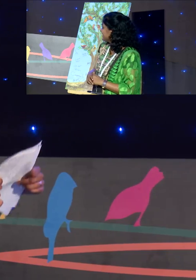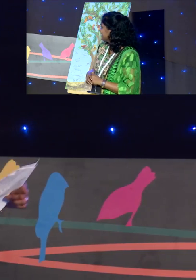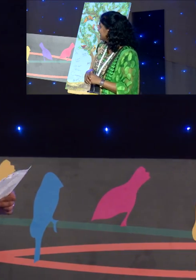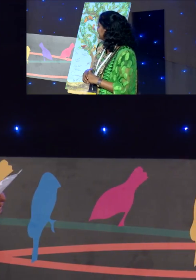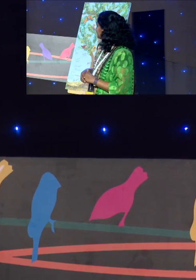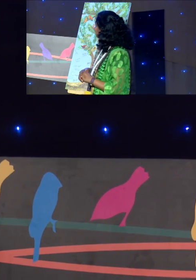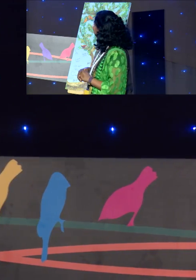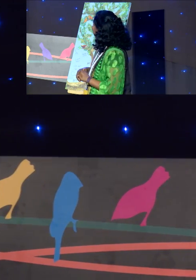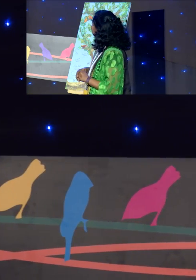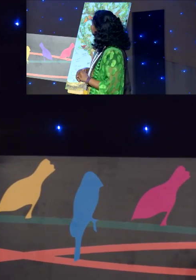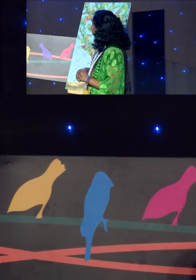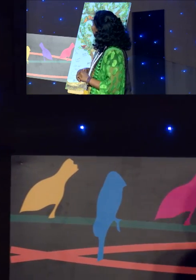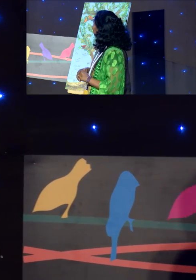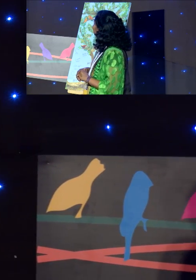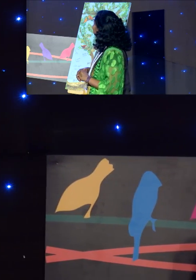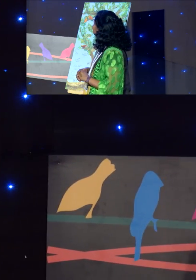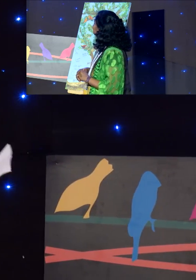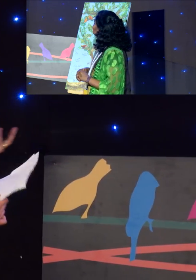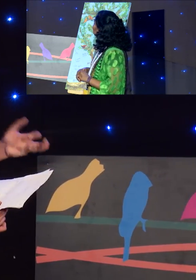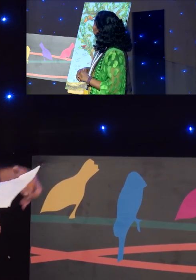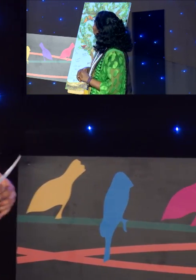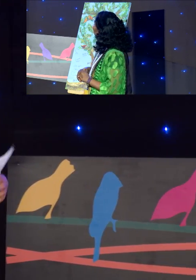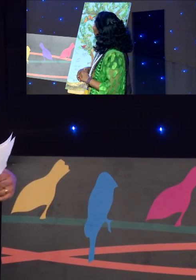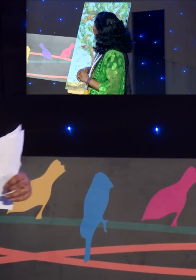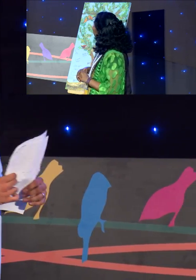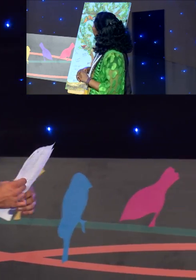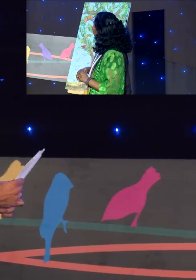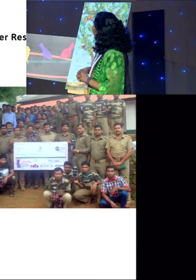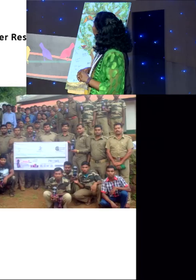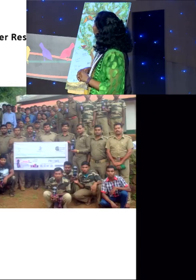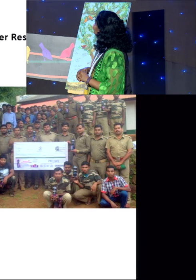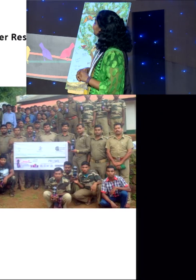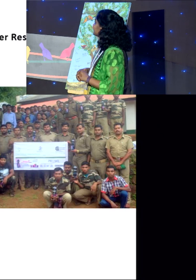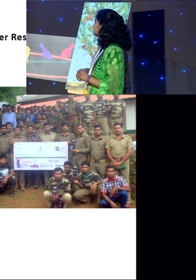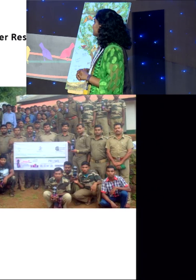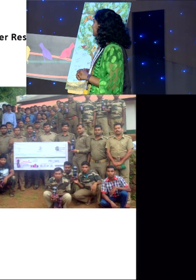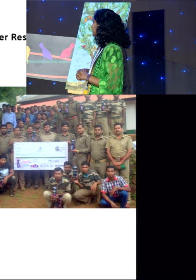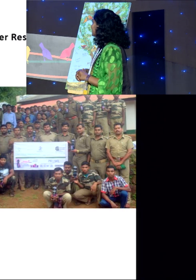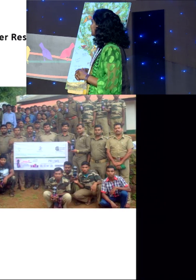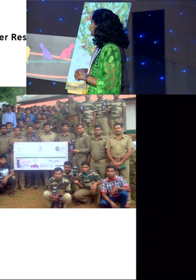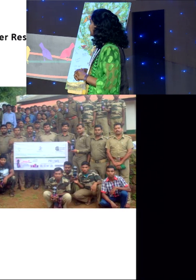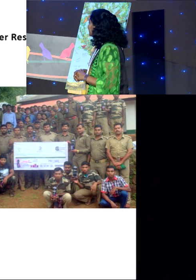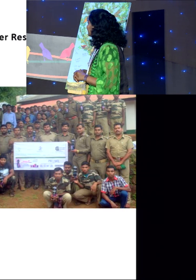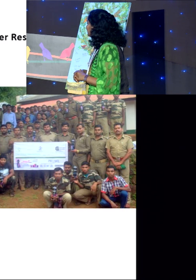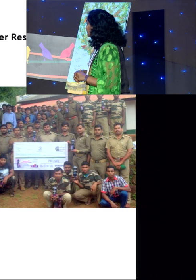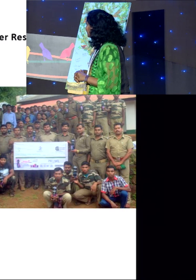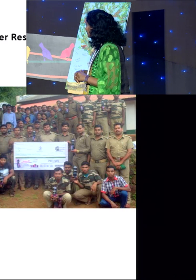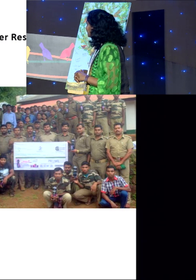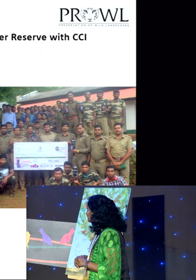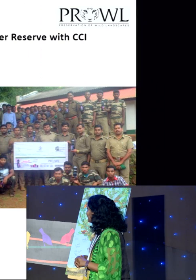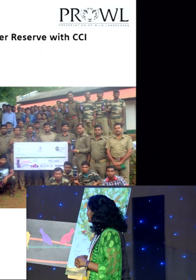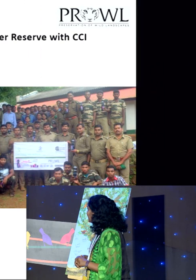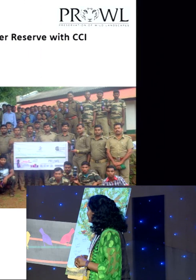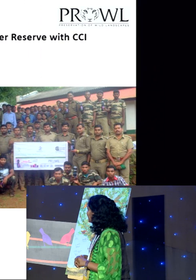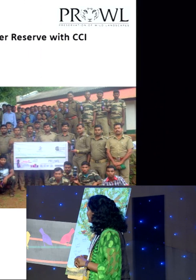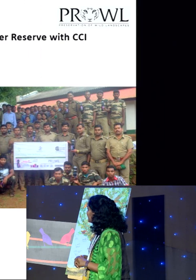Next slide. So there's this forest called Simlipal in Odisha. And now there